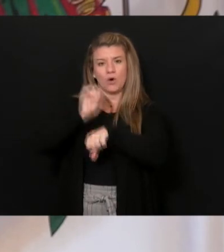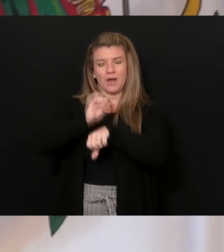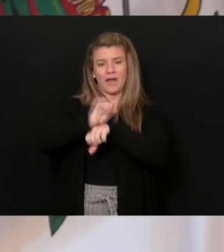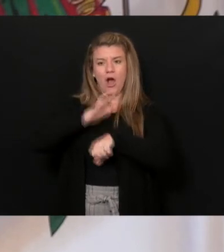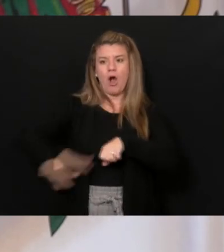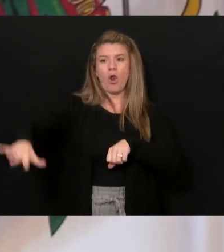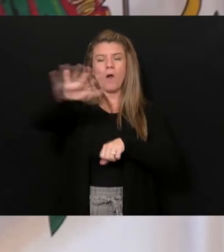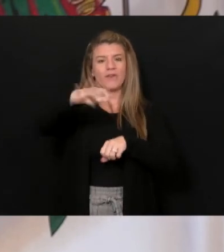happen.